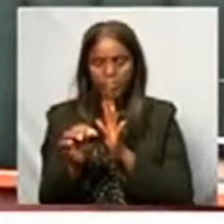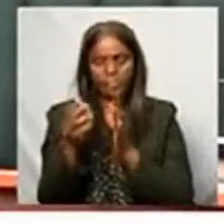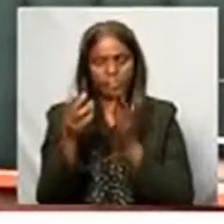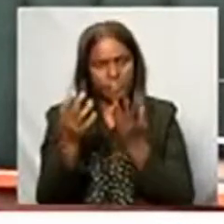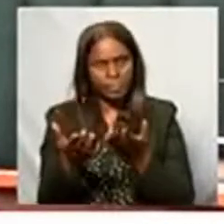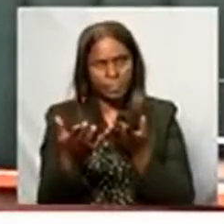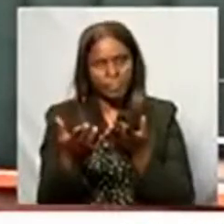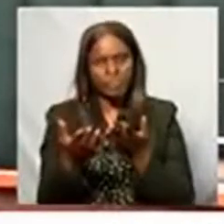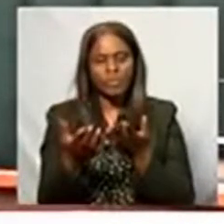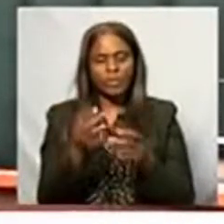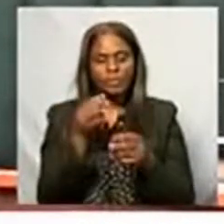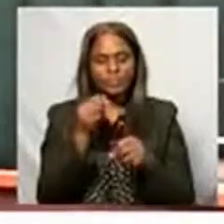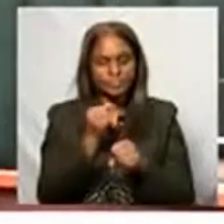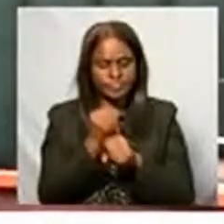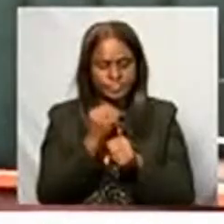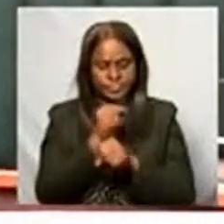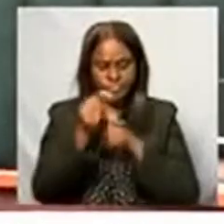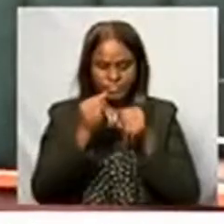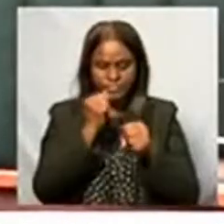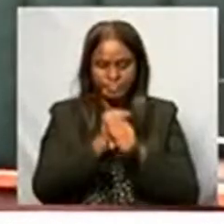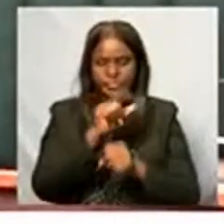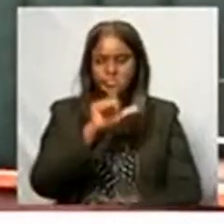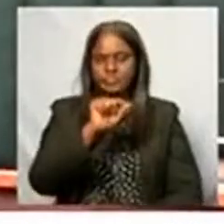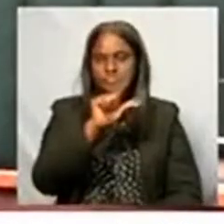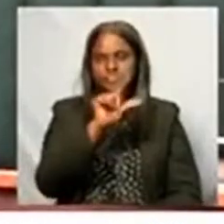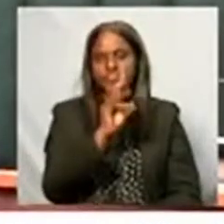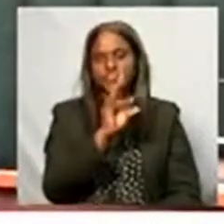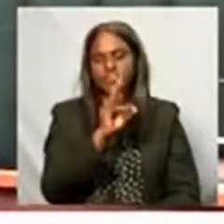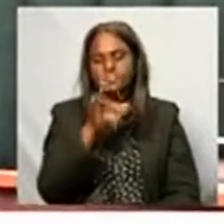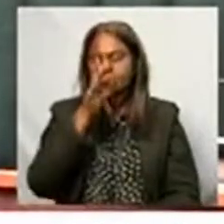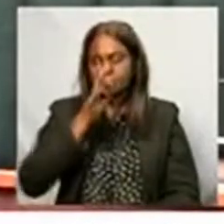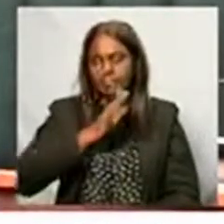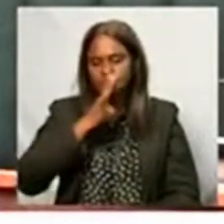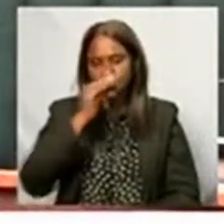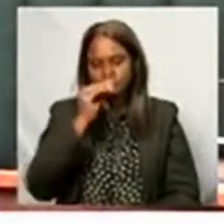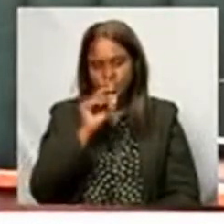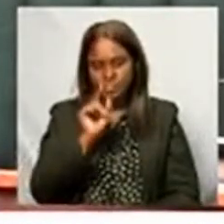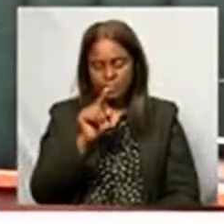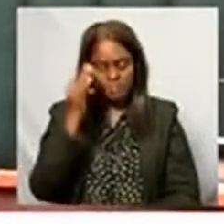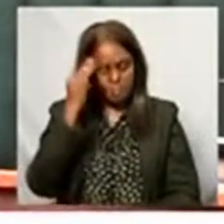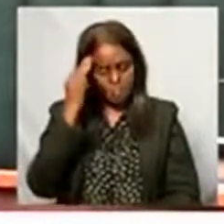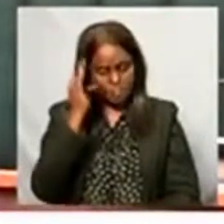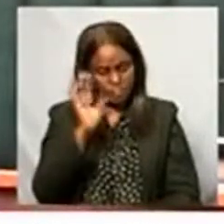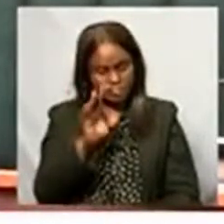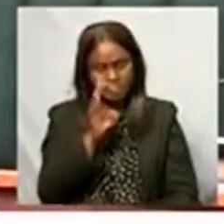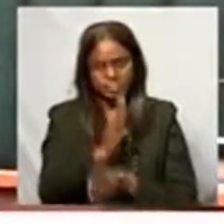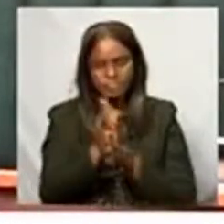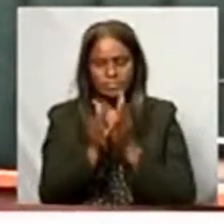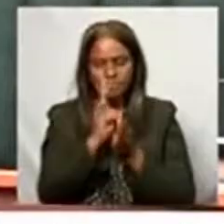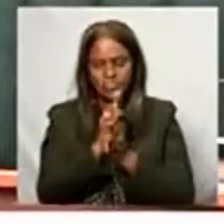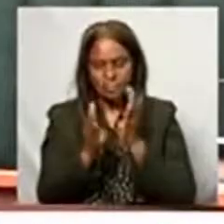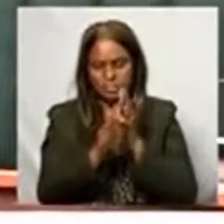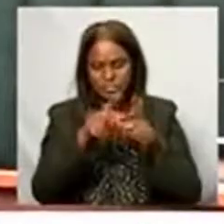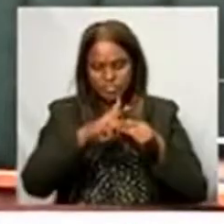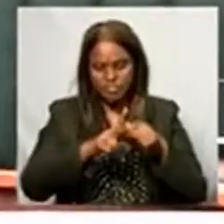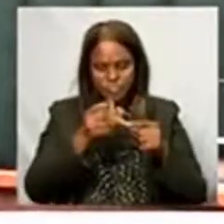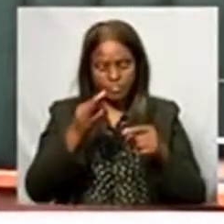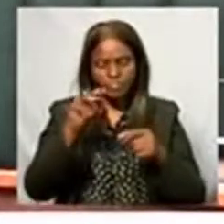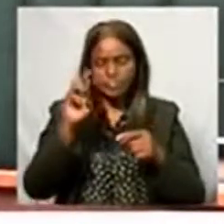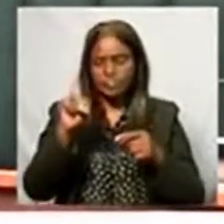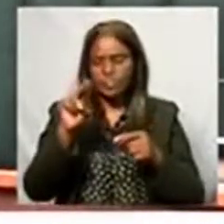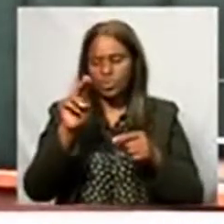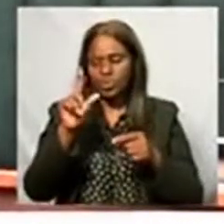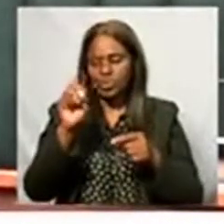metering benchmark by the year 2027. Madam Speaker, concerning the infrastructure maintenance of